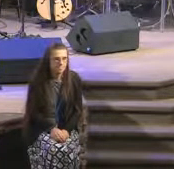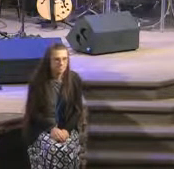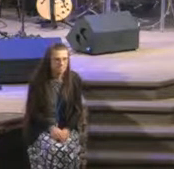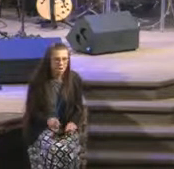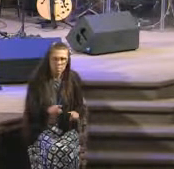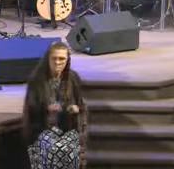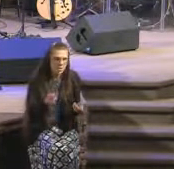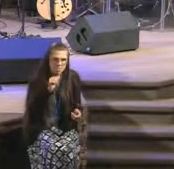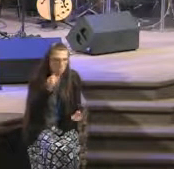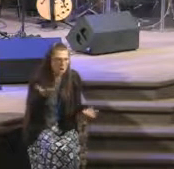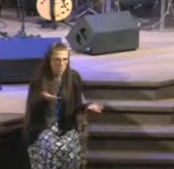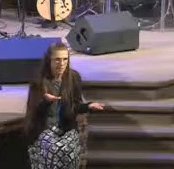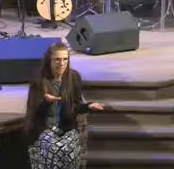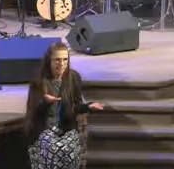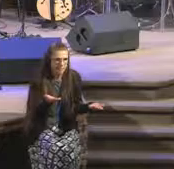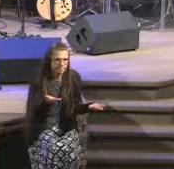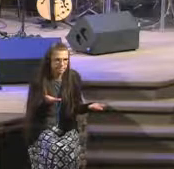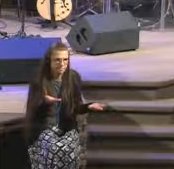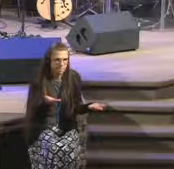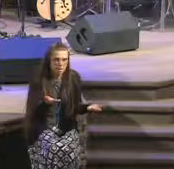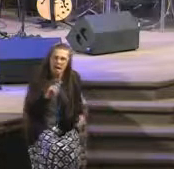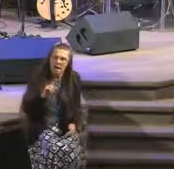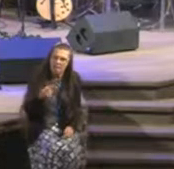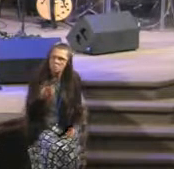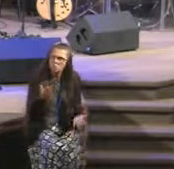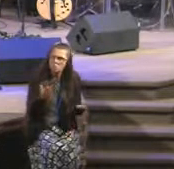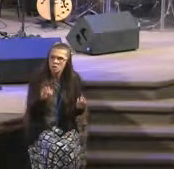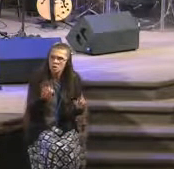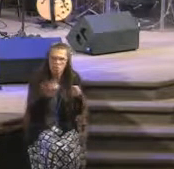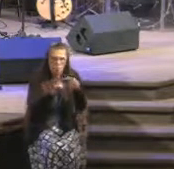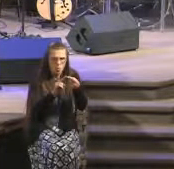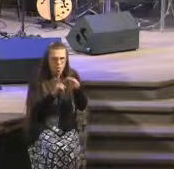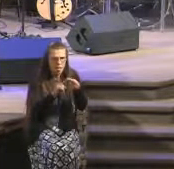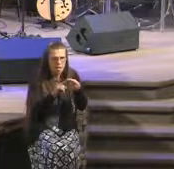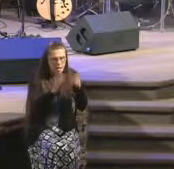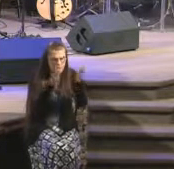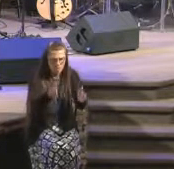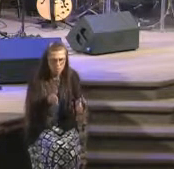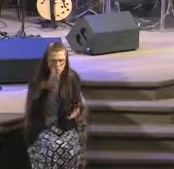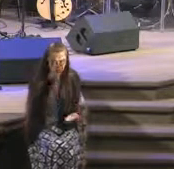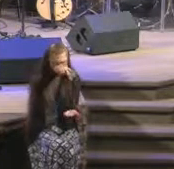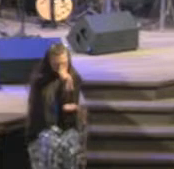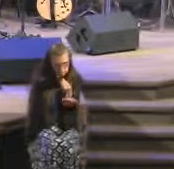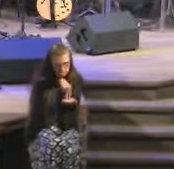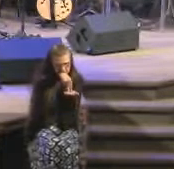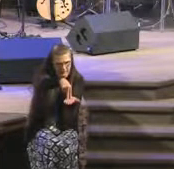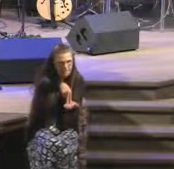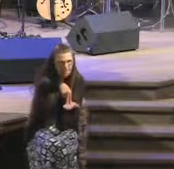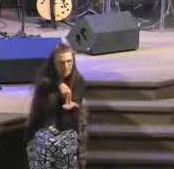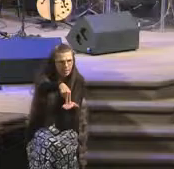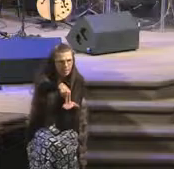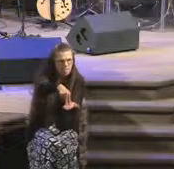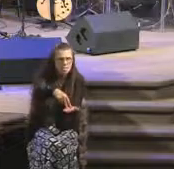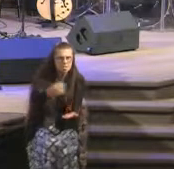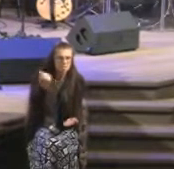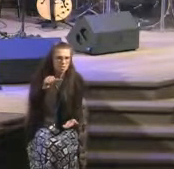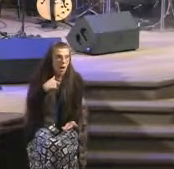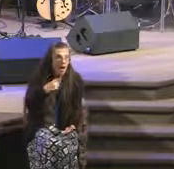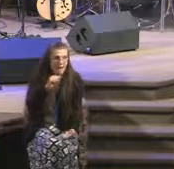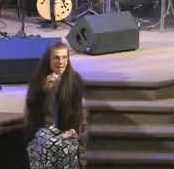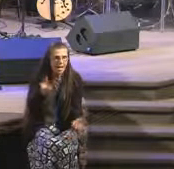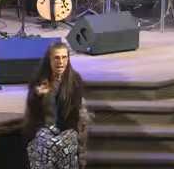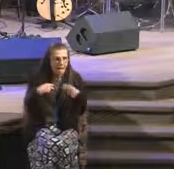But there wasn't one. I just wanted one person to stand in the gap of the wall so I wouldn't have to.